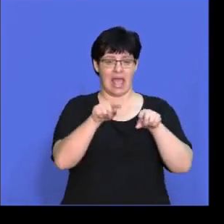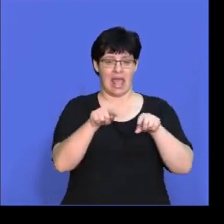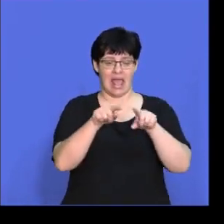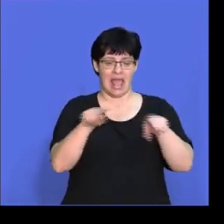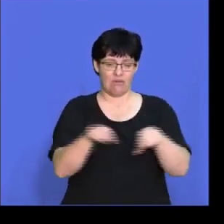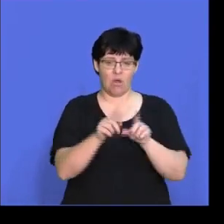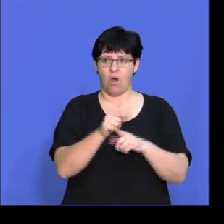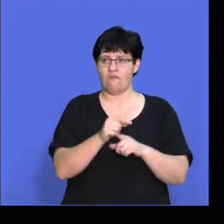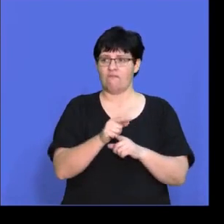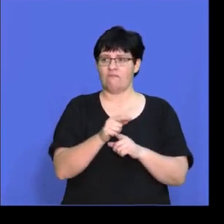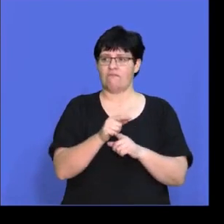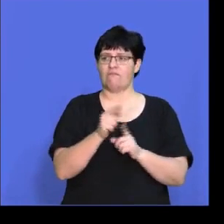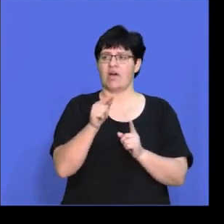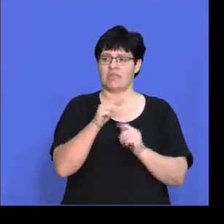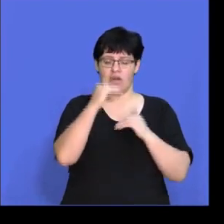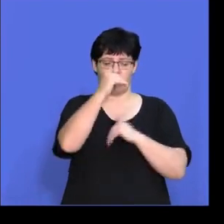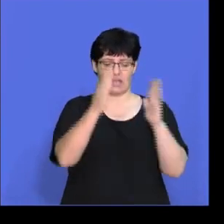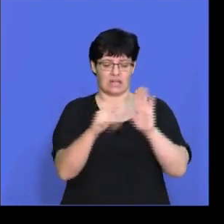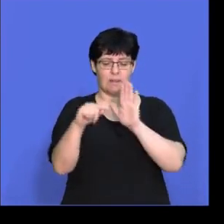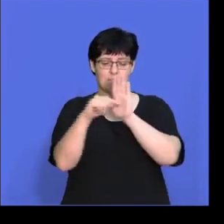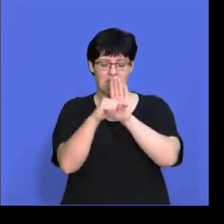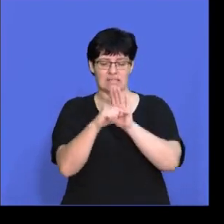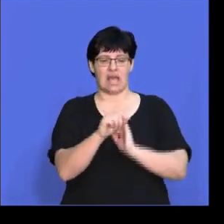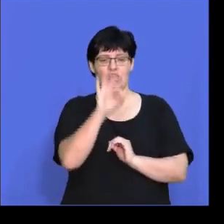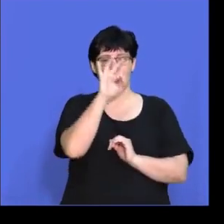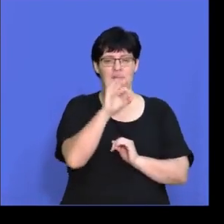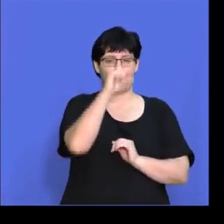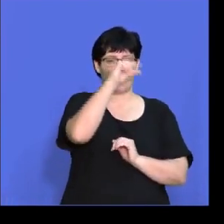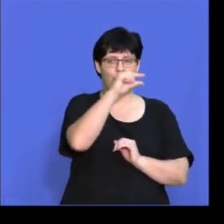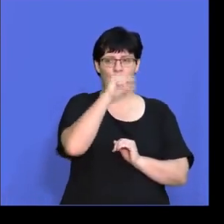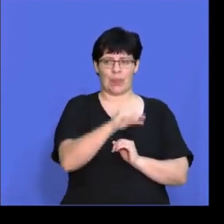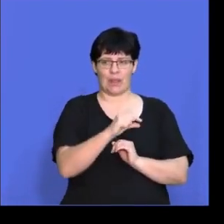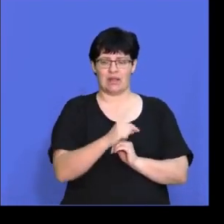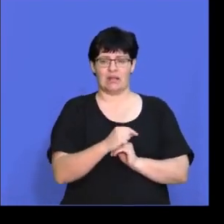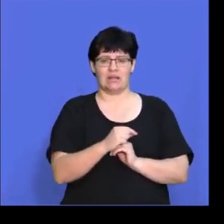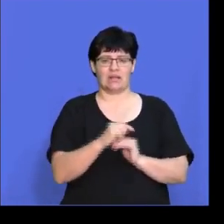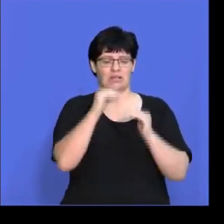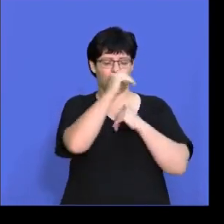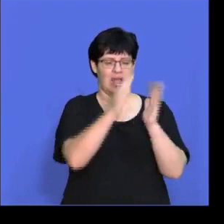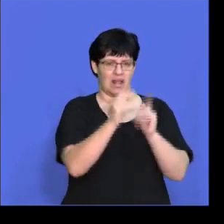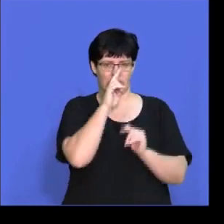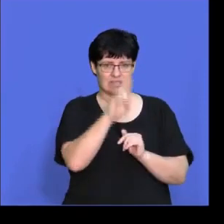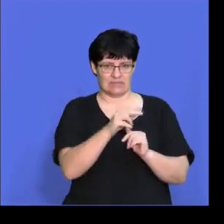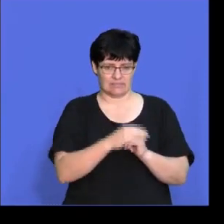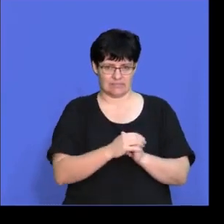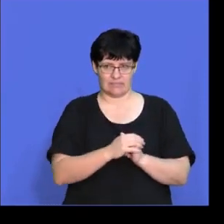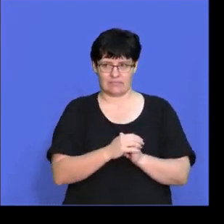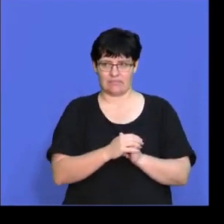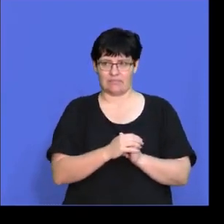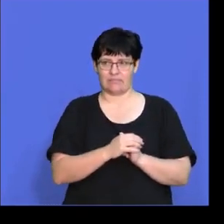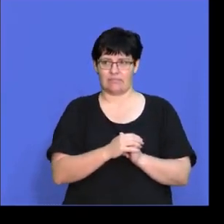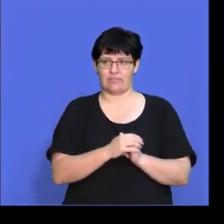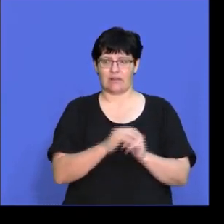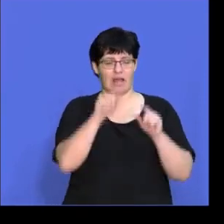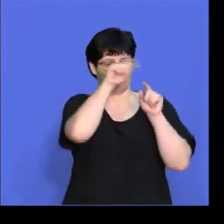rectangle minus the three smaller areas of the three smaller triangles that we can see. So